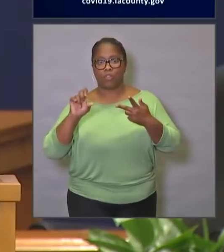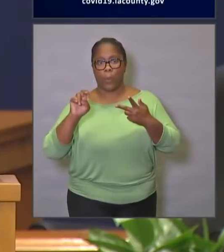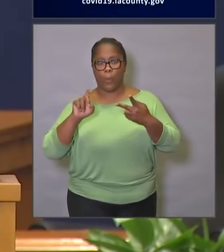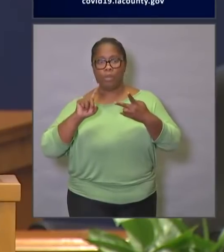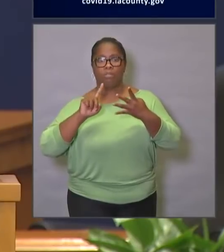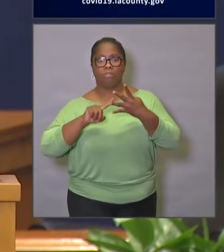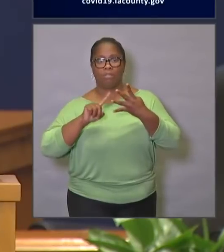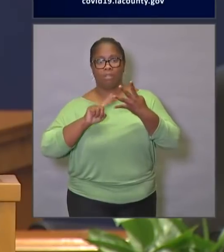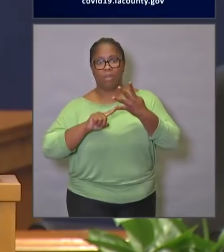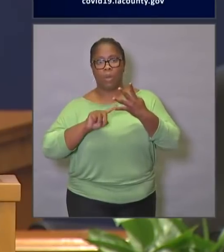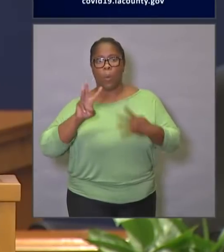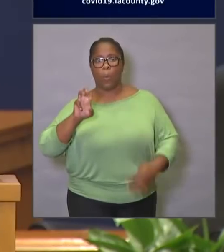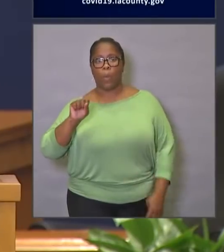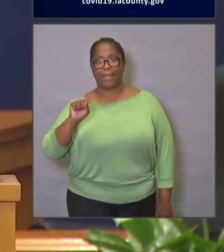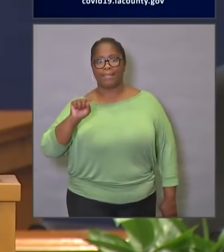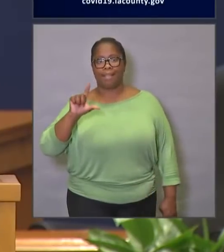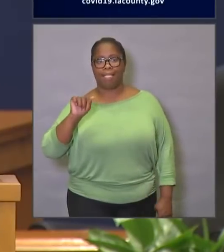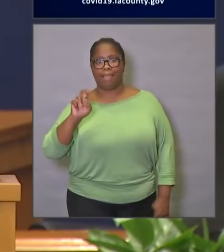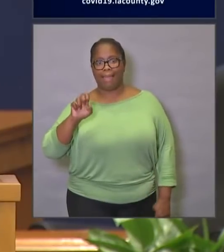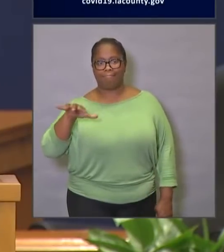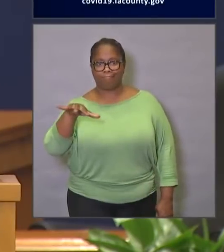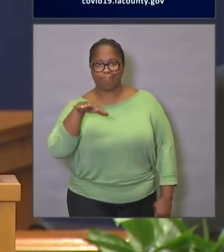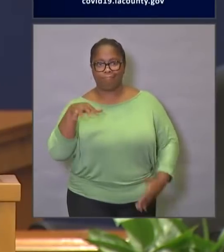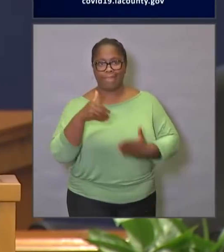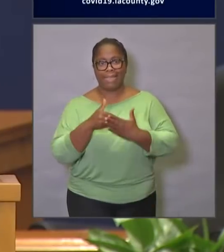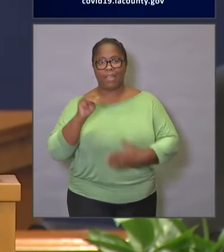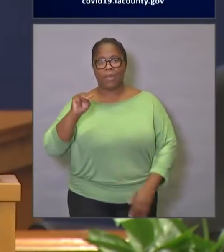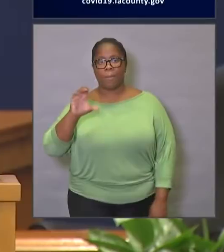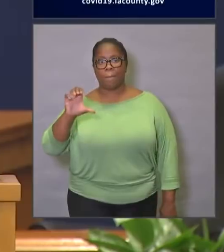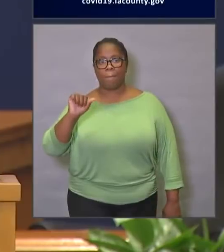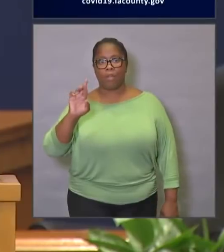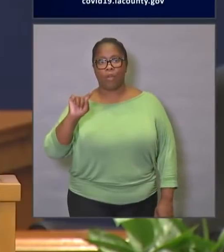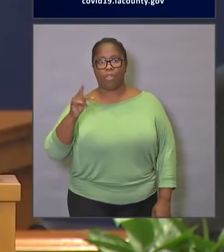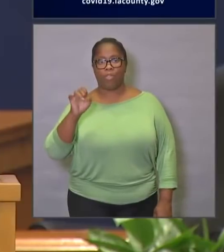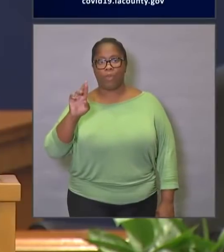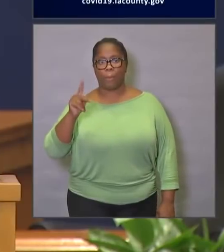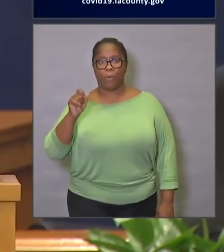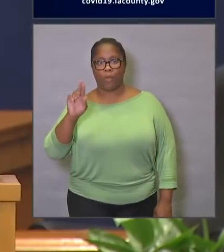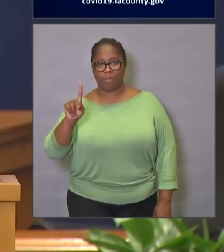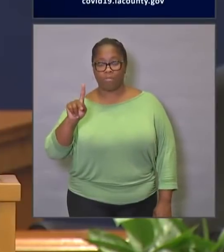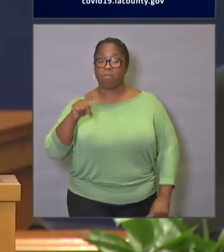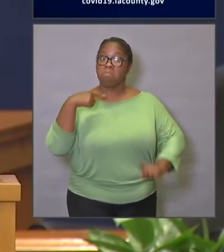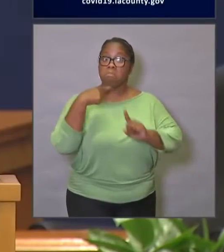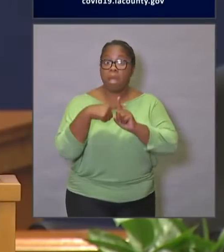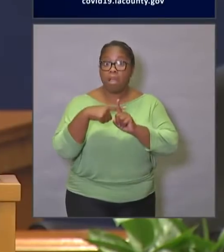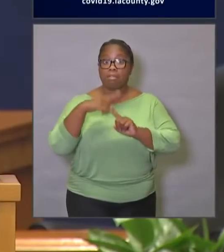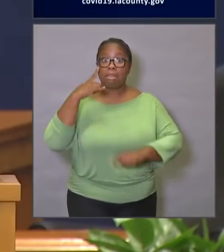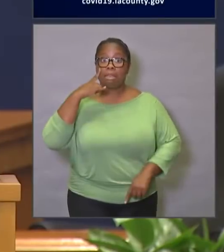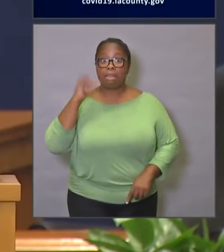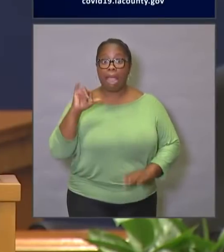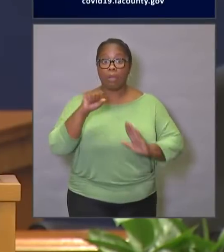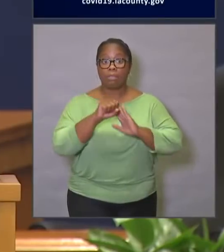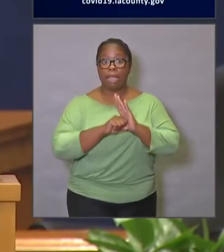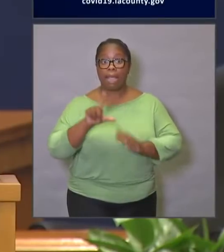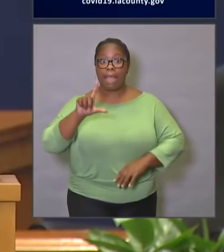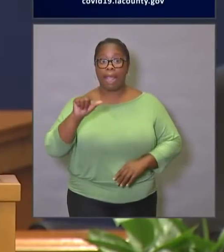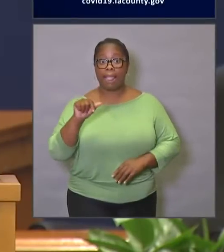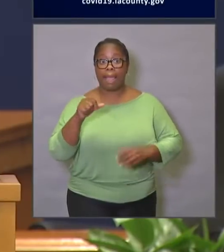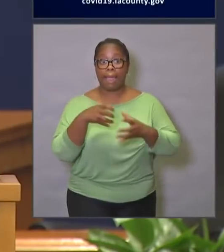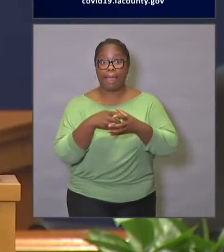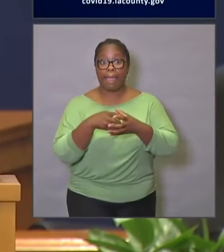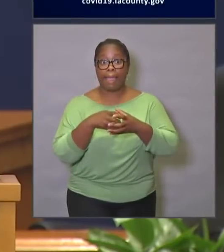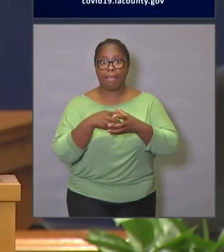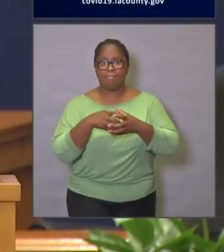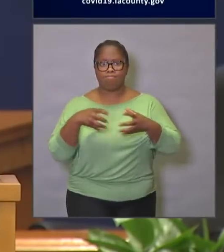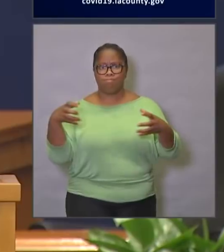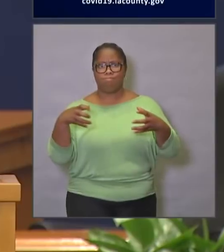Park. In addition, we will also be expanding capacity at our Cal State LA site. In total, this will add